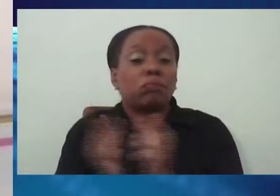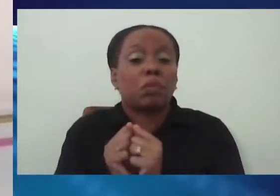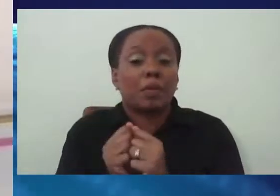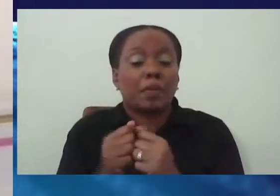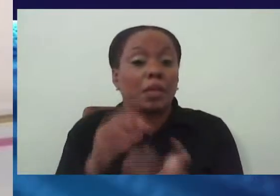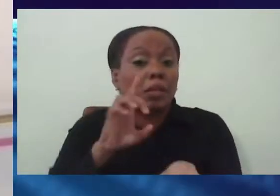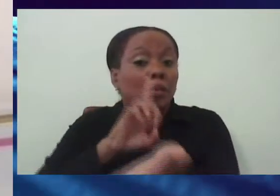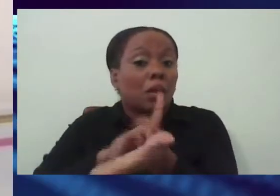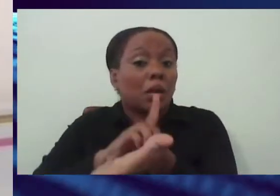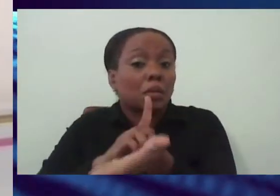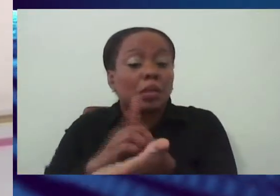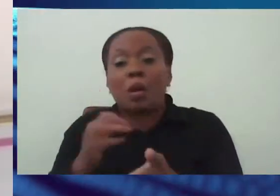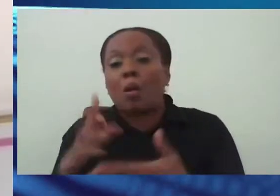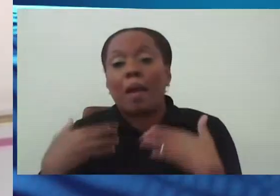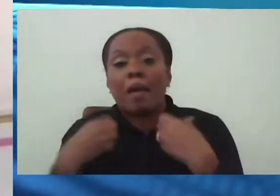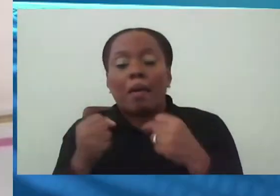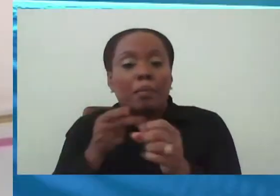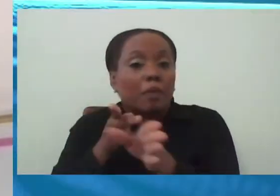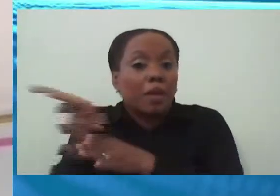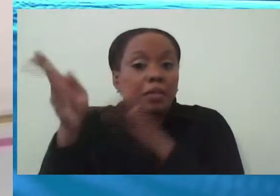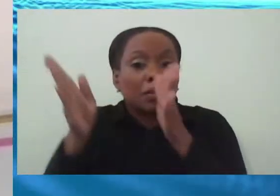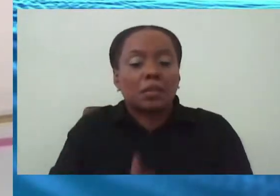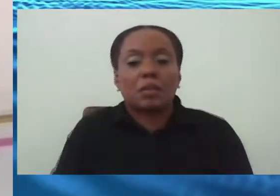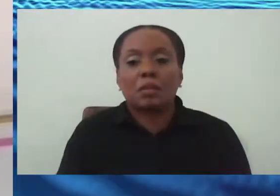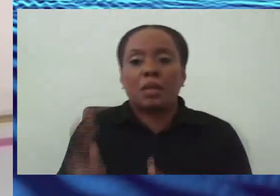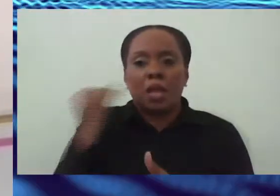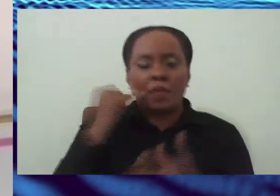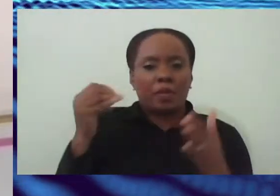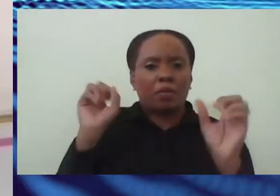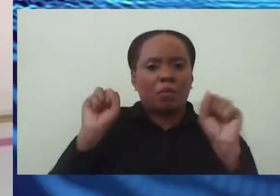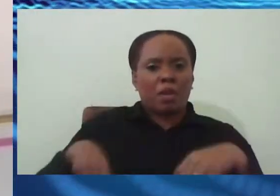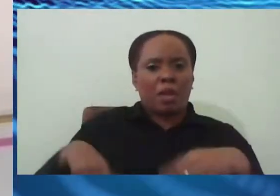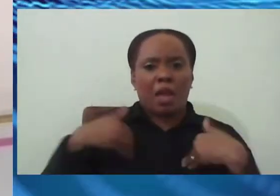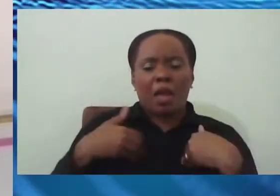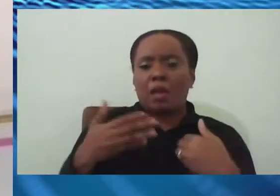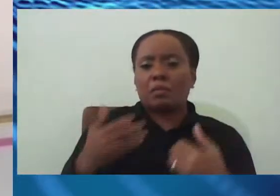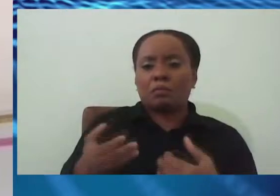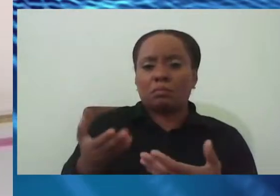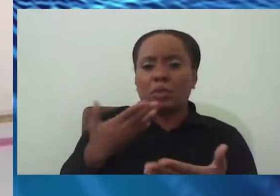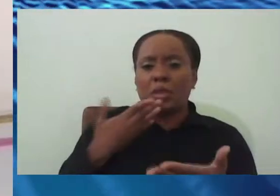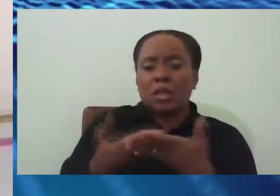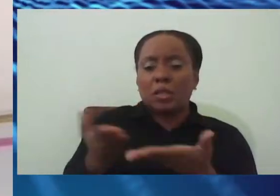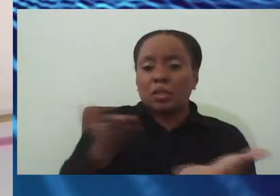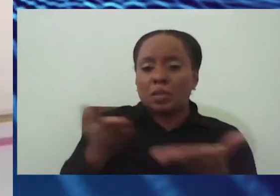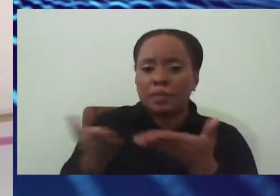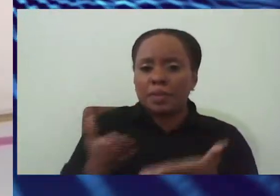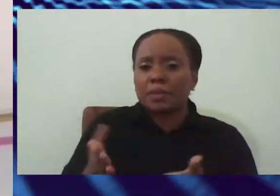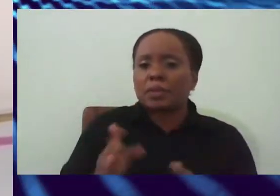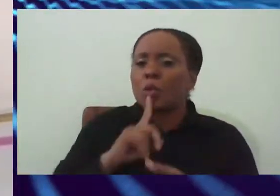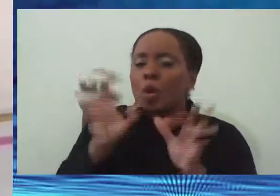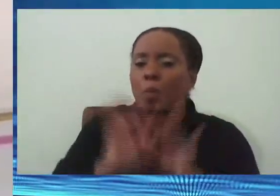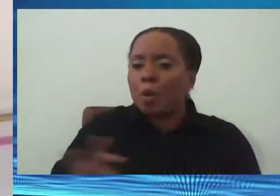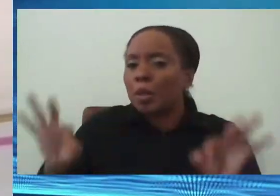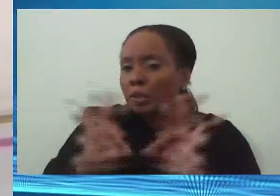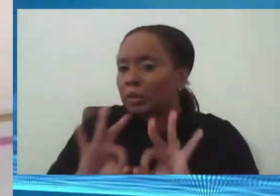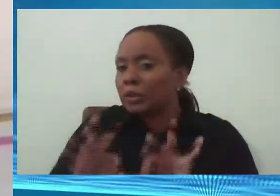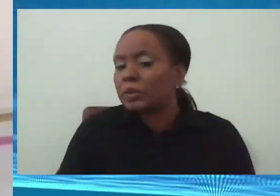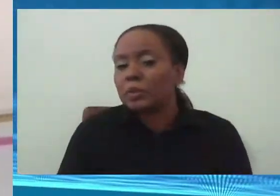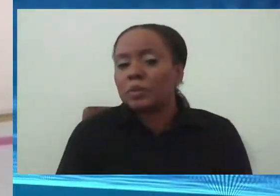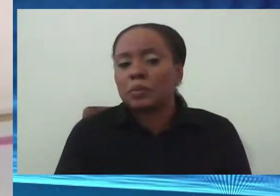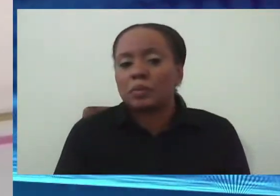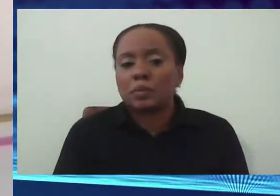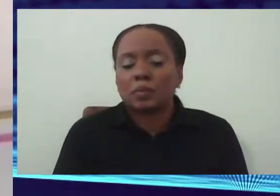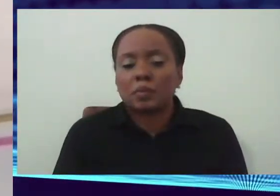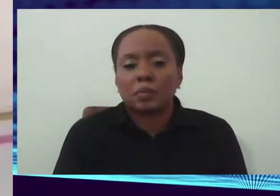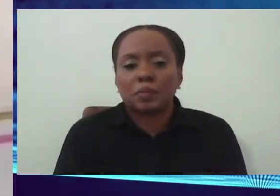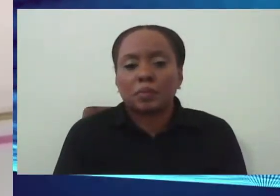you and also trigger services at the appropriate time, I think that's extremely necessary. So I think people will remember this. You remember you